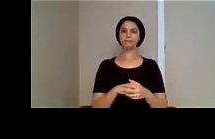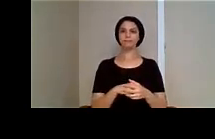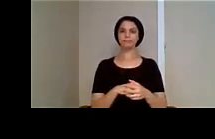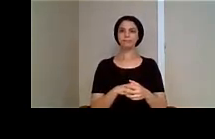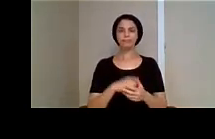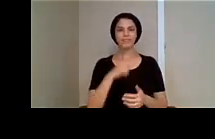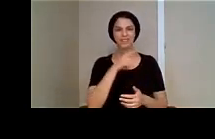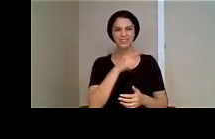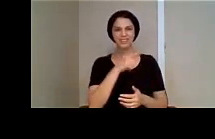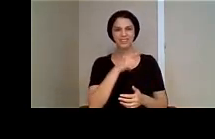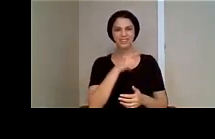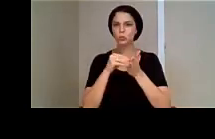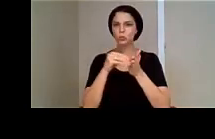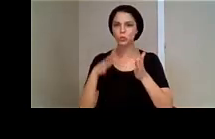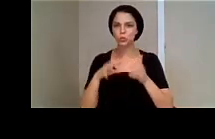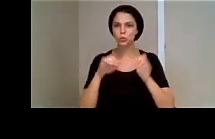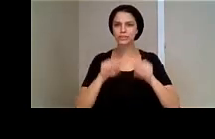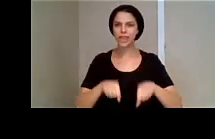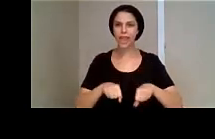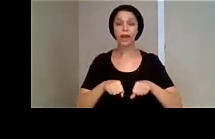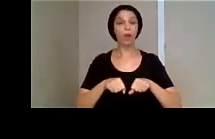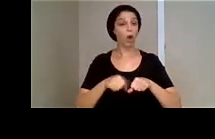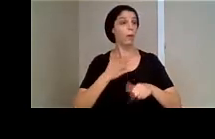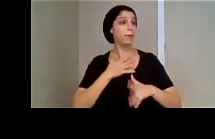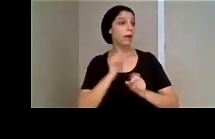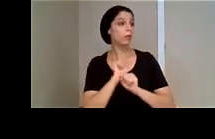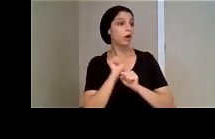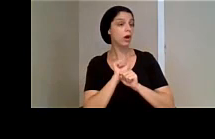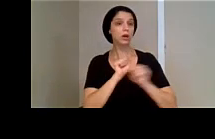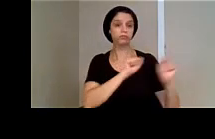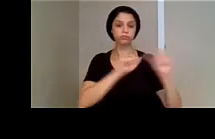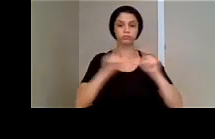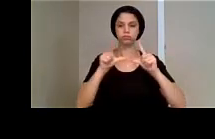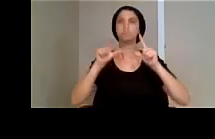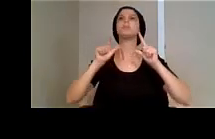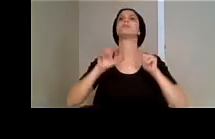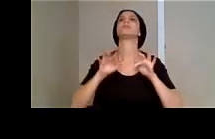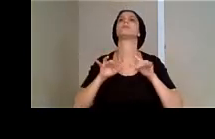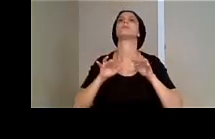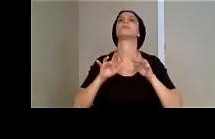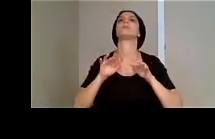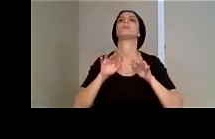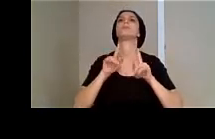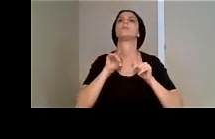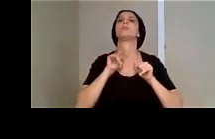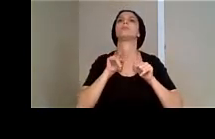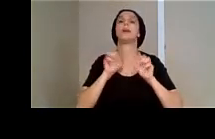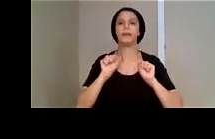where kids can type in their work.